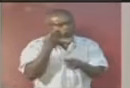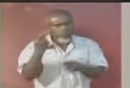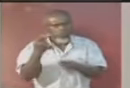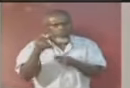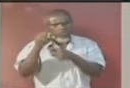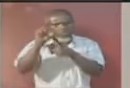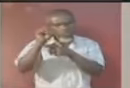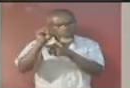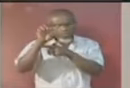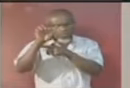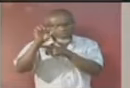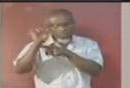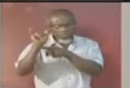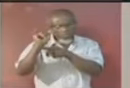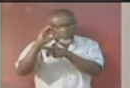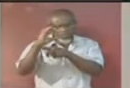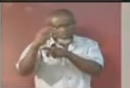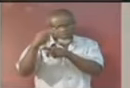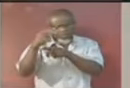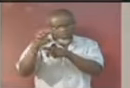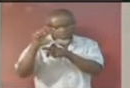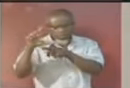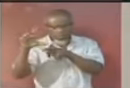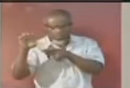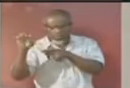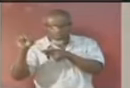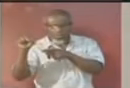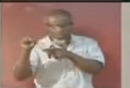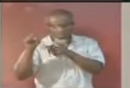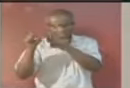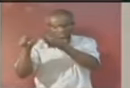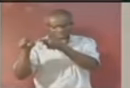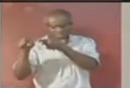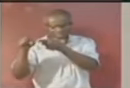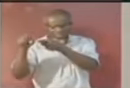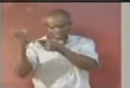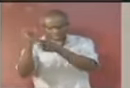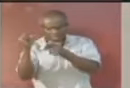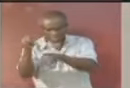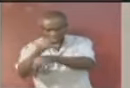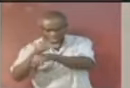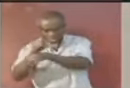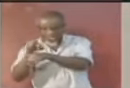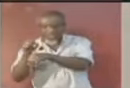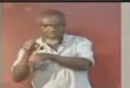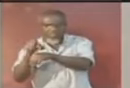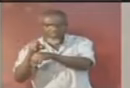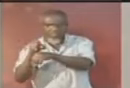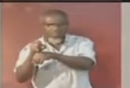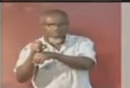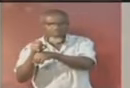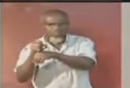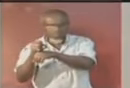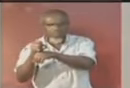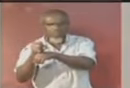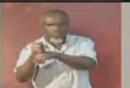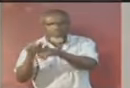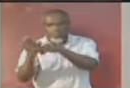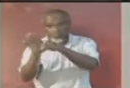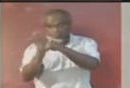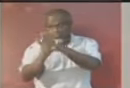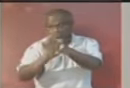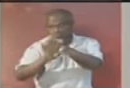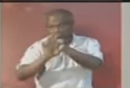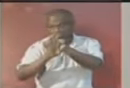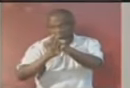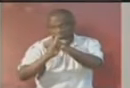despite all the media reports, the Seychelles themselves have said that it's preventing severe disease and it's